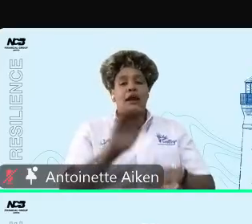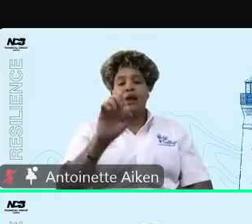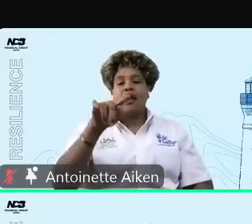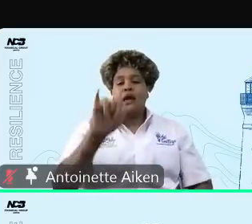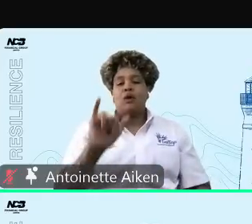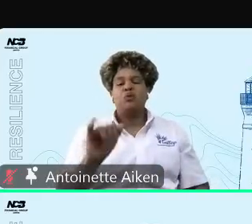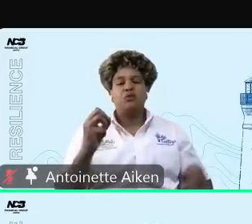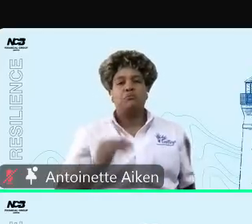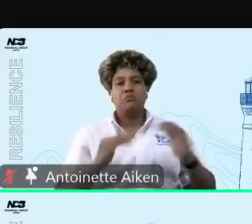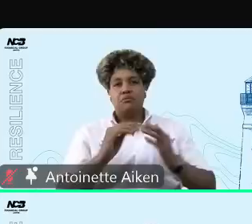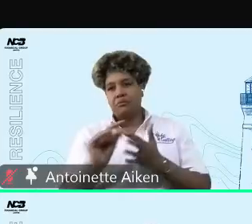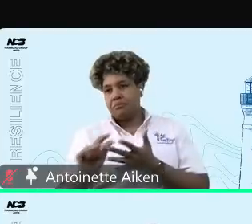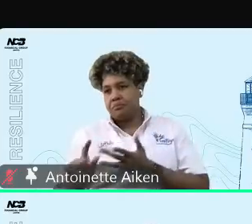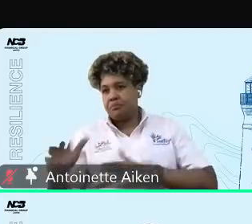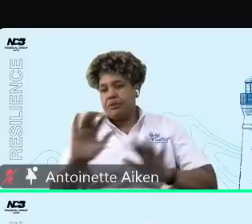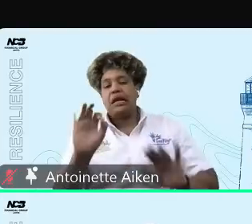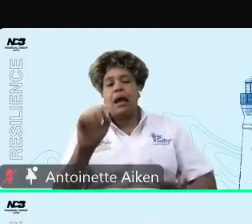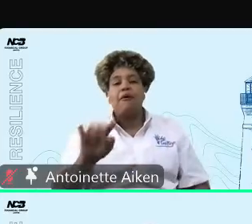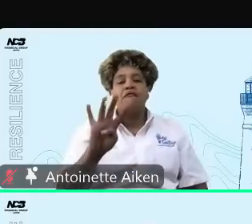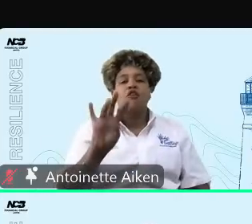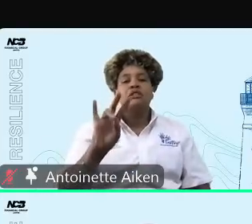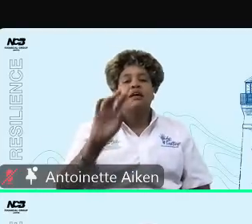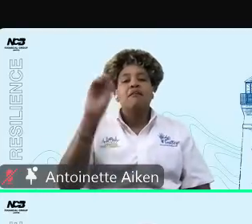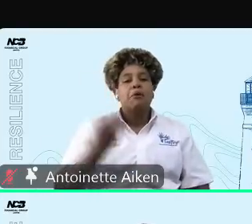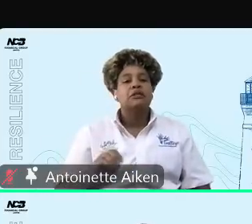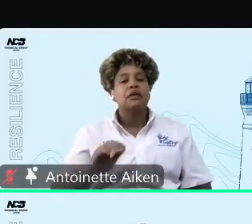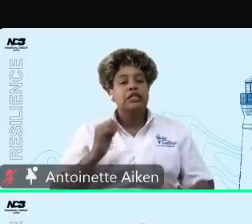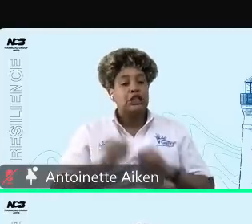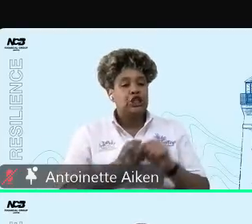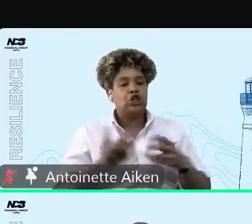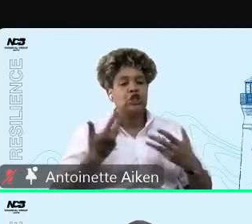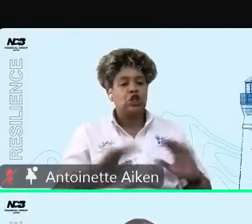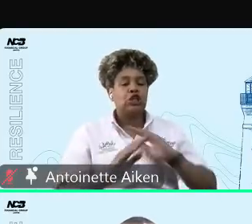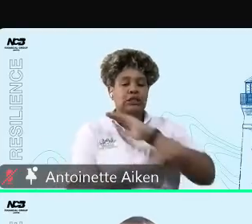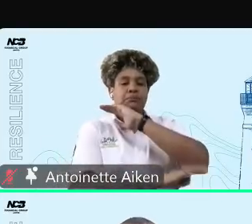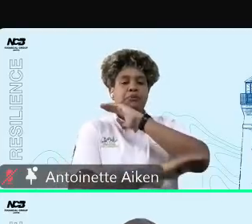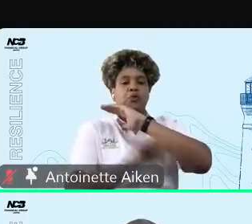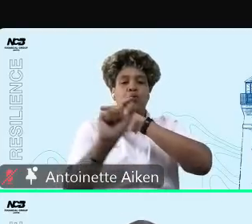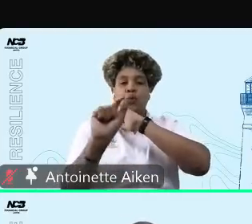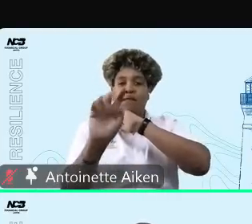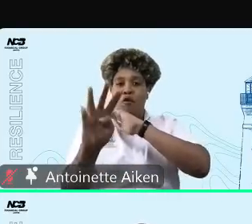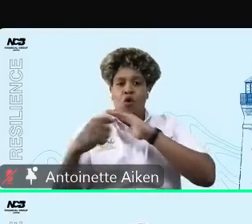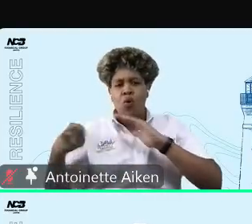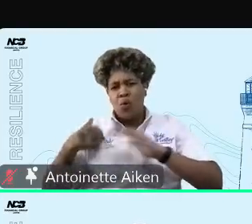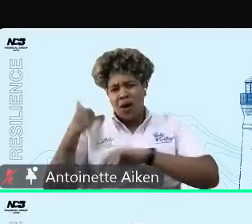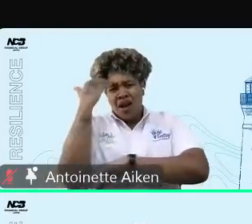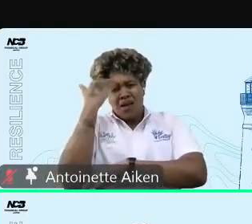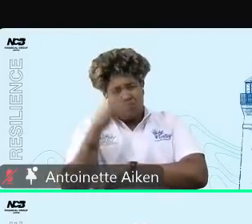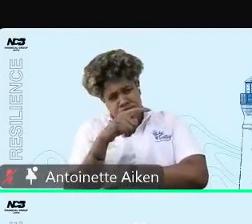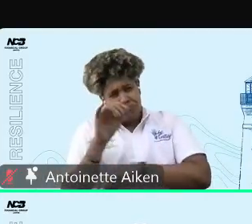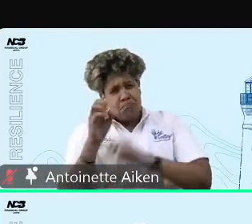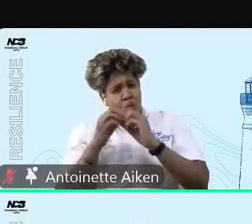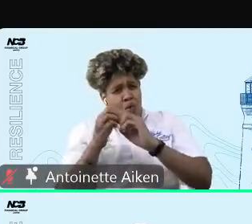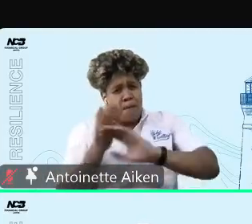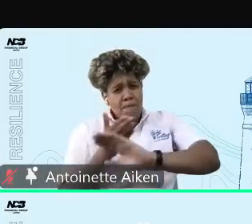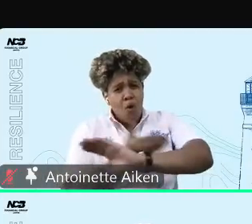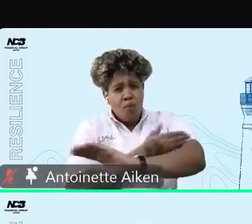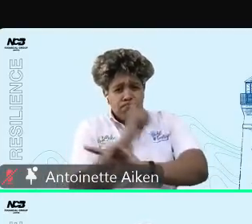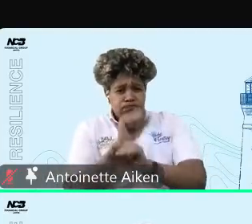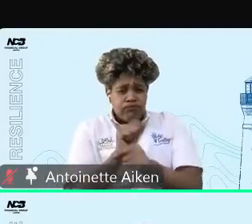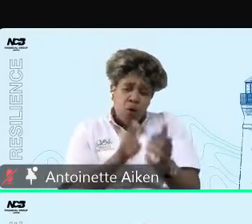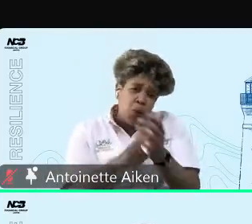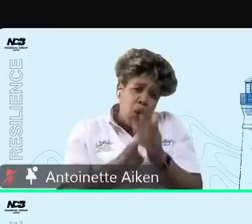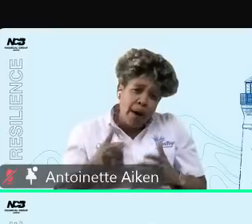was 9.47% for the year ended September 2024. We acknowledge that greater improvement is required, and